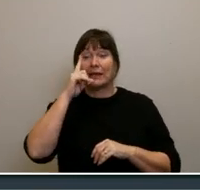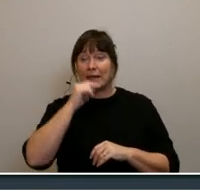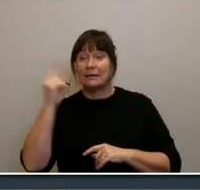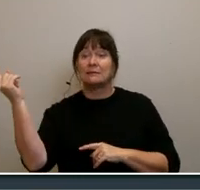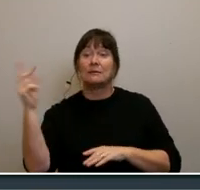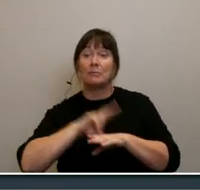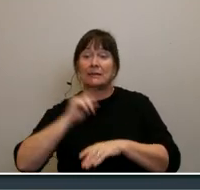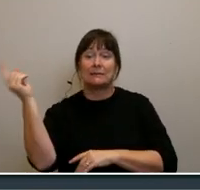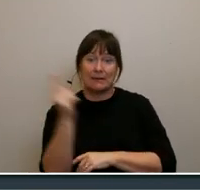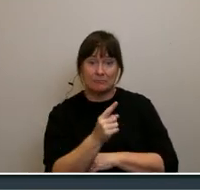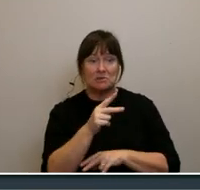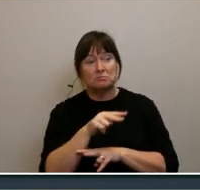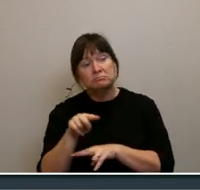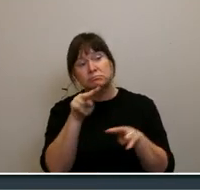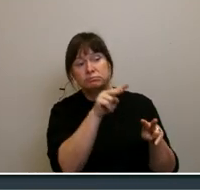can be.